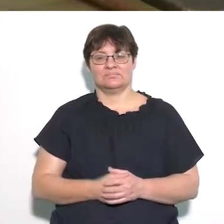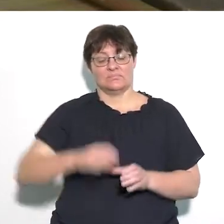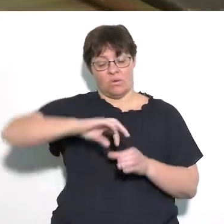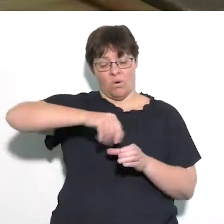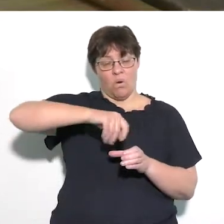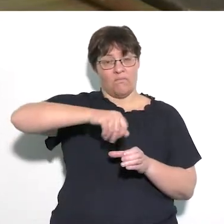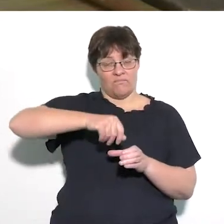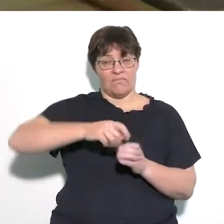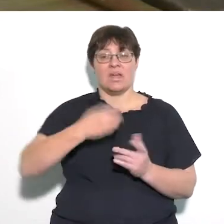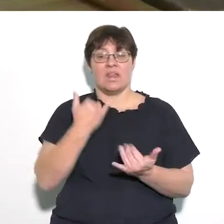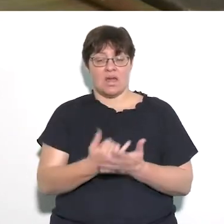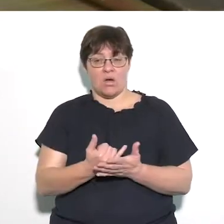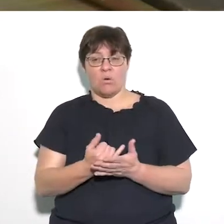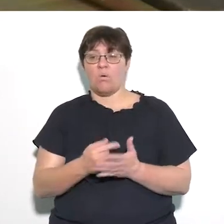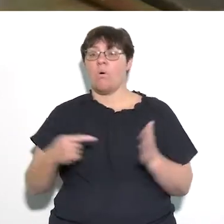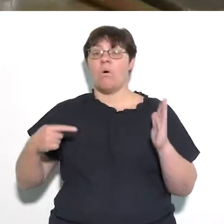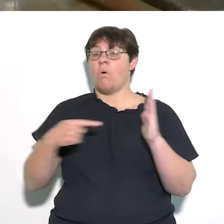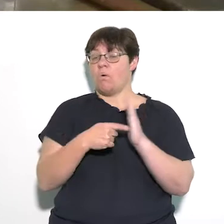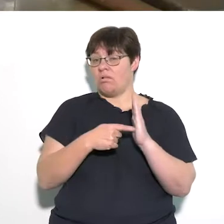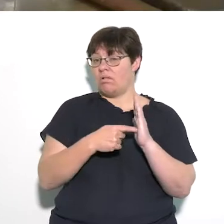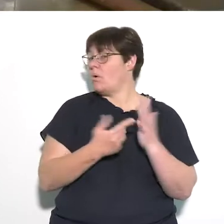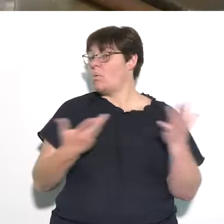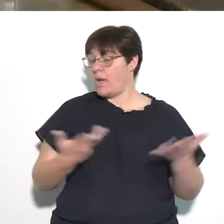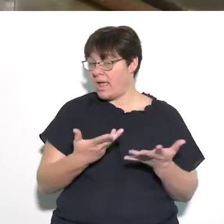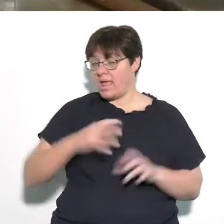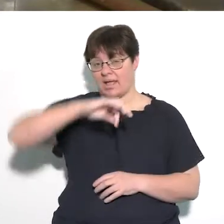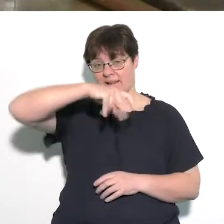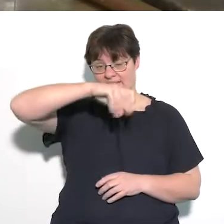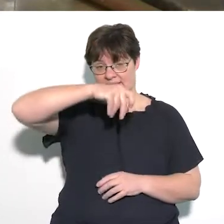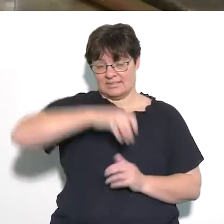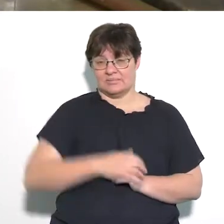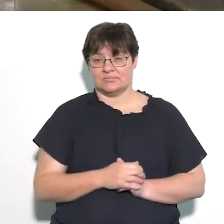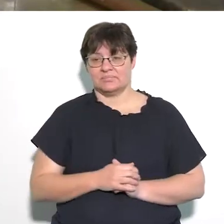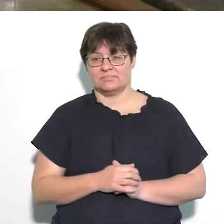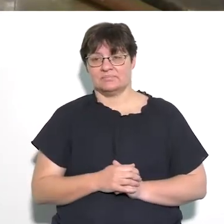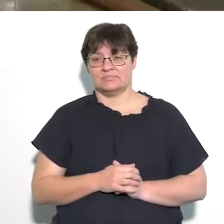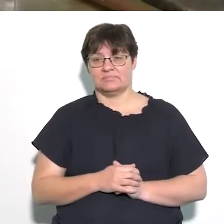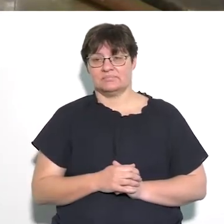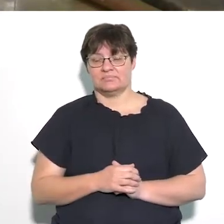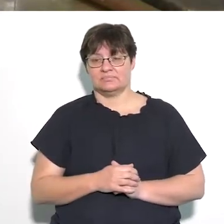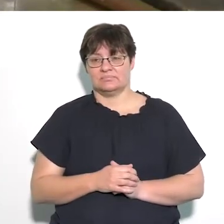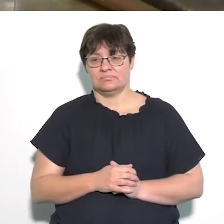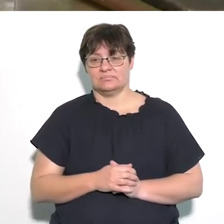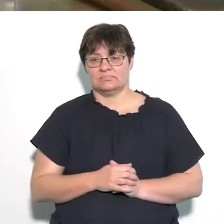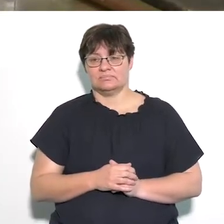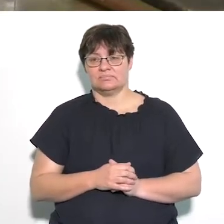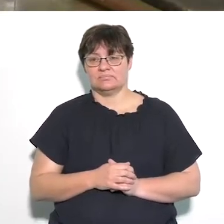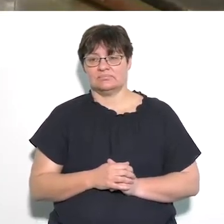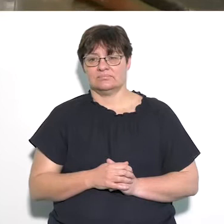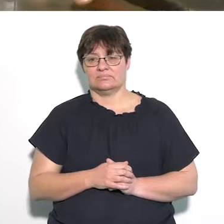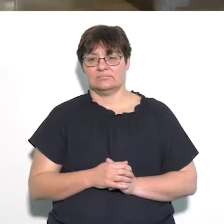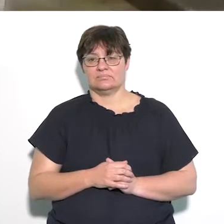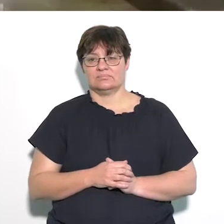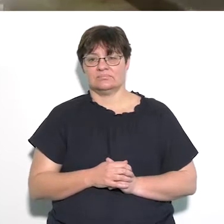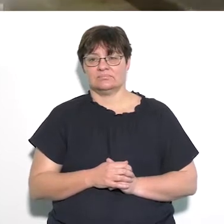Next, I'm going to need to punch a hole into the lid for the filtered water to come